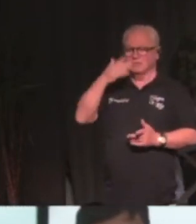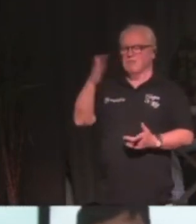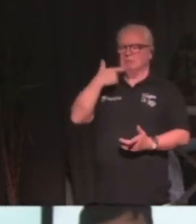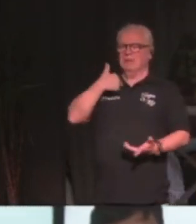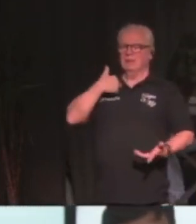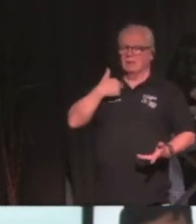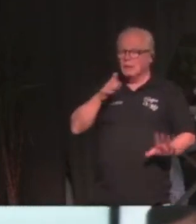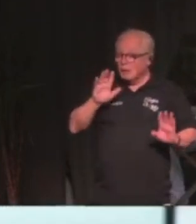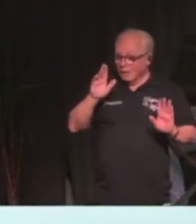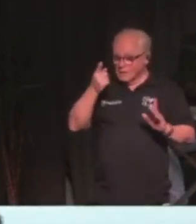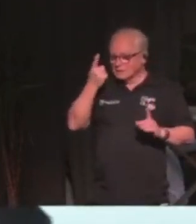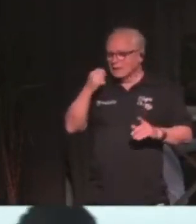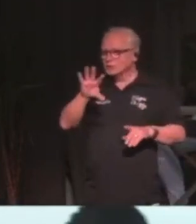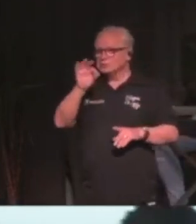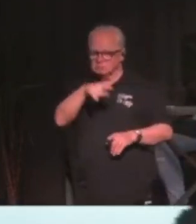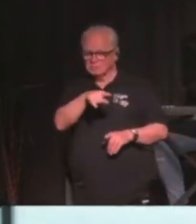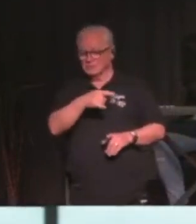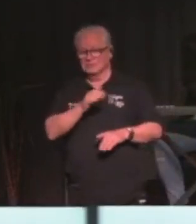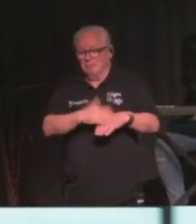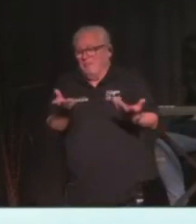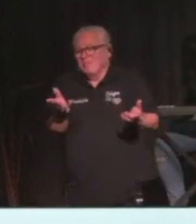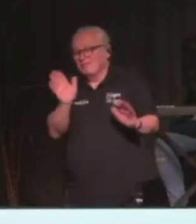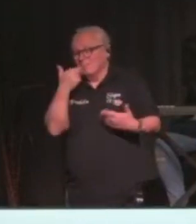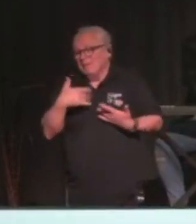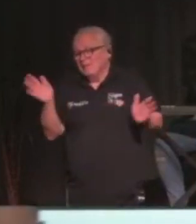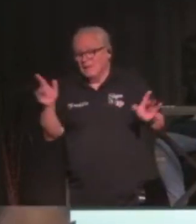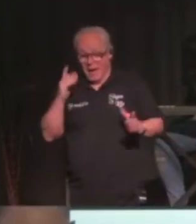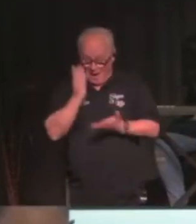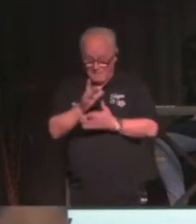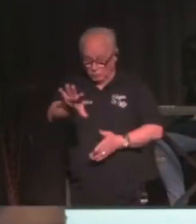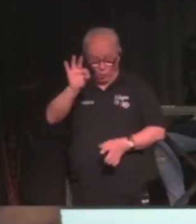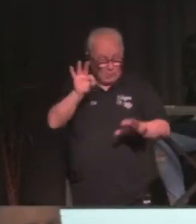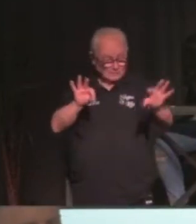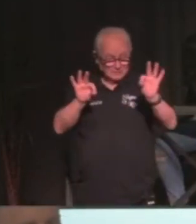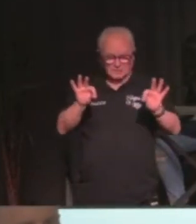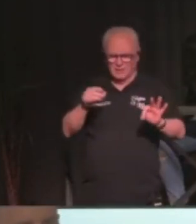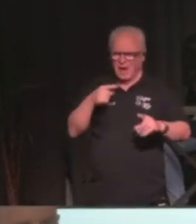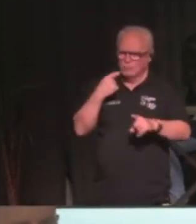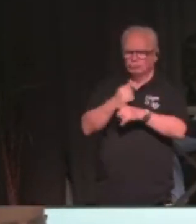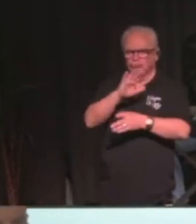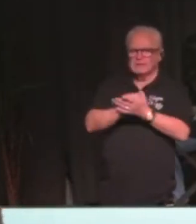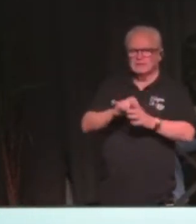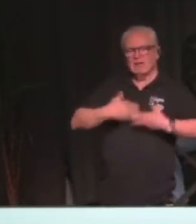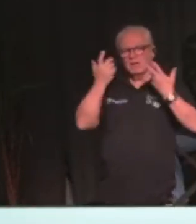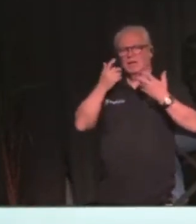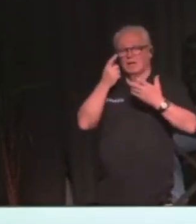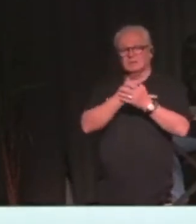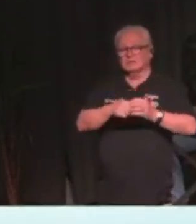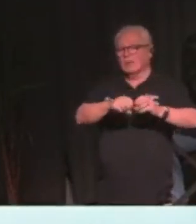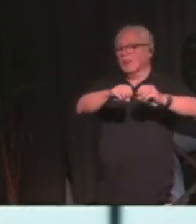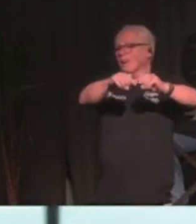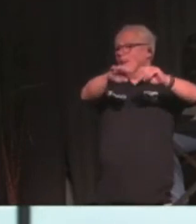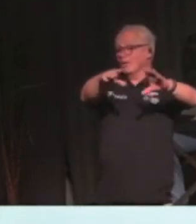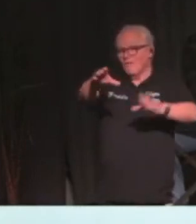be not offended. And it's a choice. And that righteous anger will just let it go and